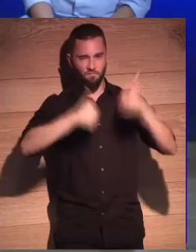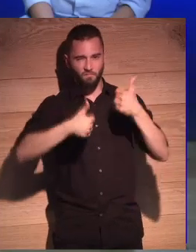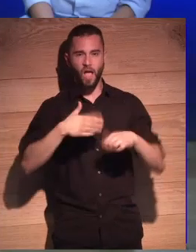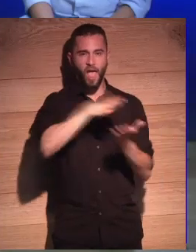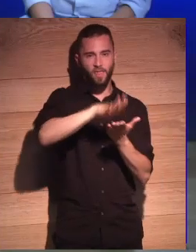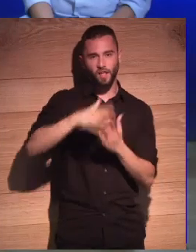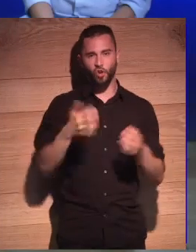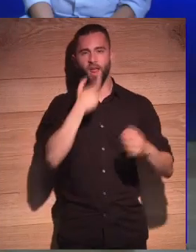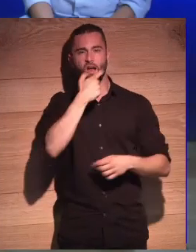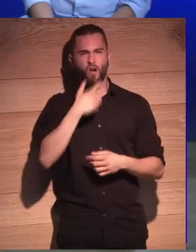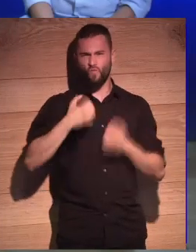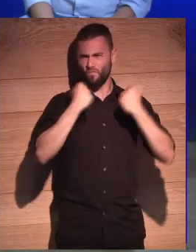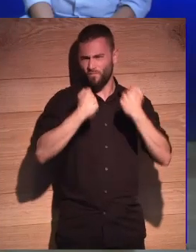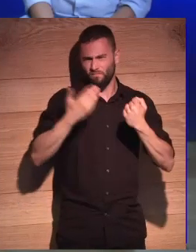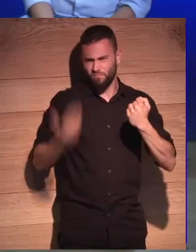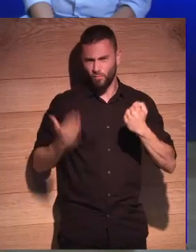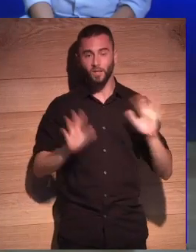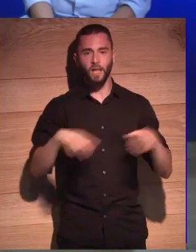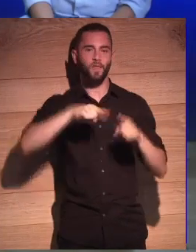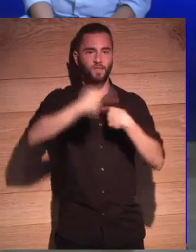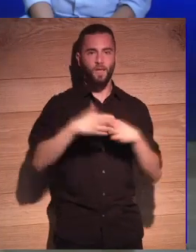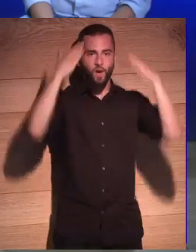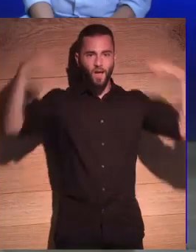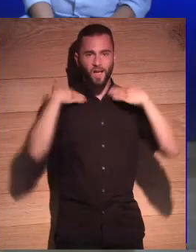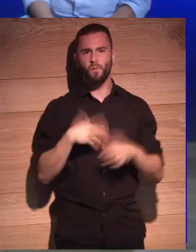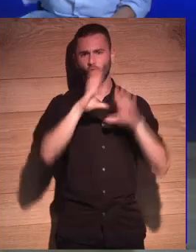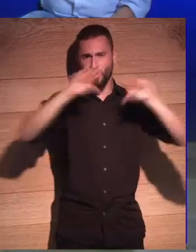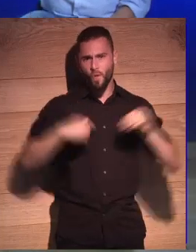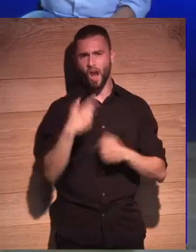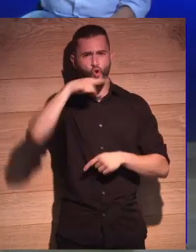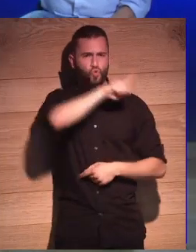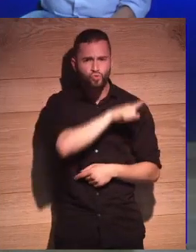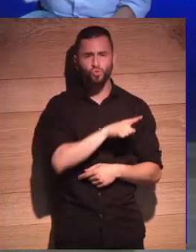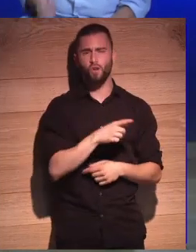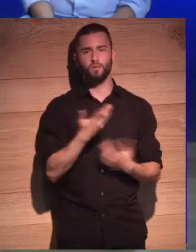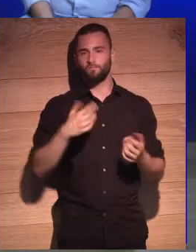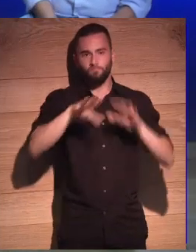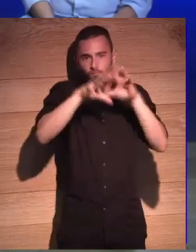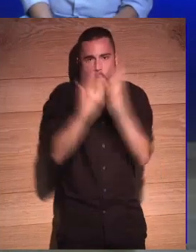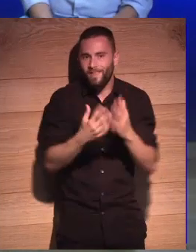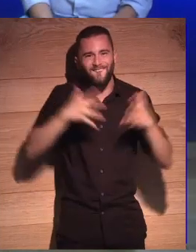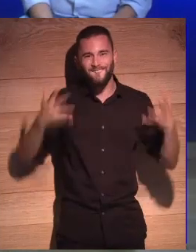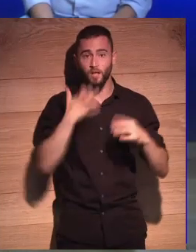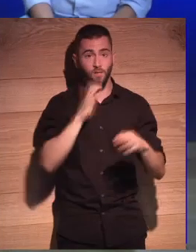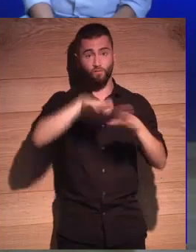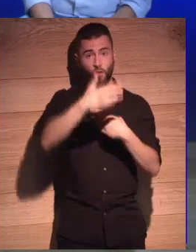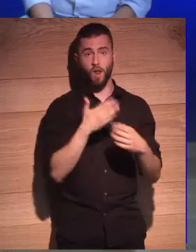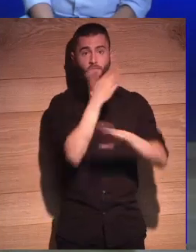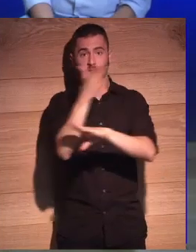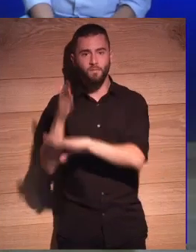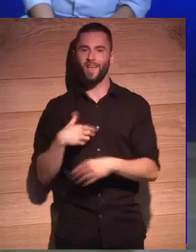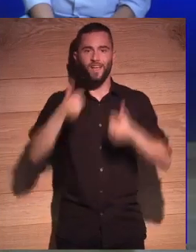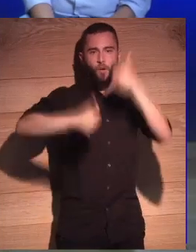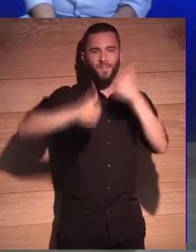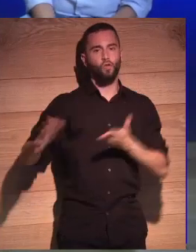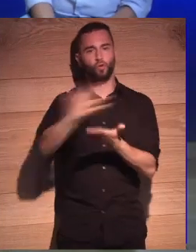with the British publishers, but then you have also the Egyptians, you have the Romanians, you have the Russians developing things.